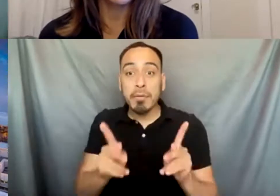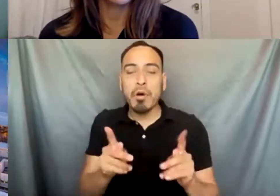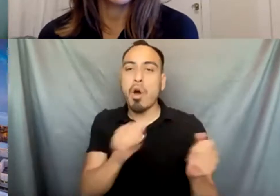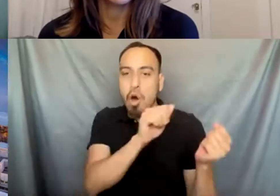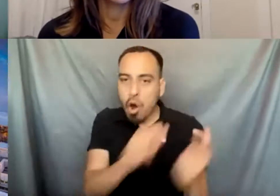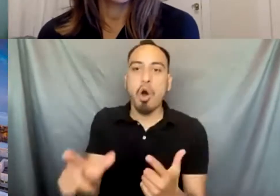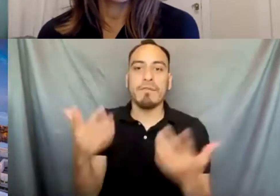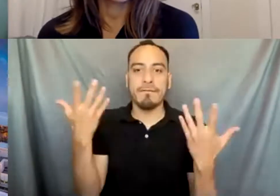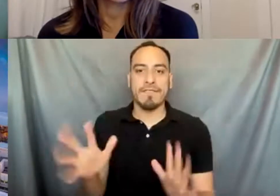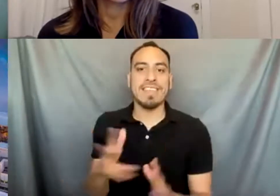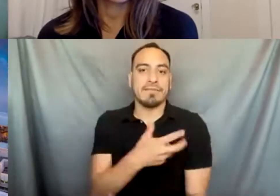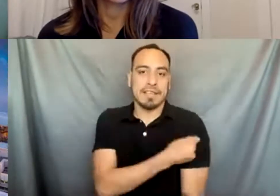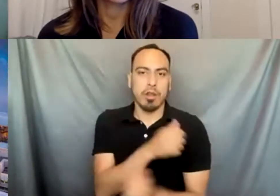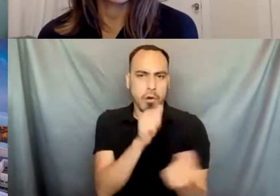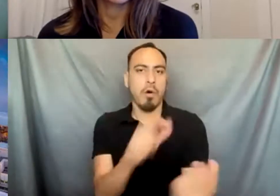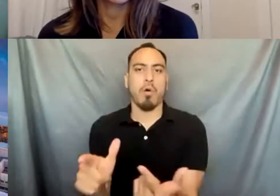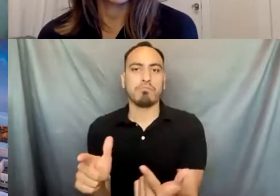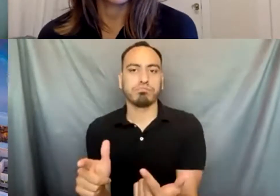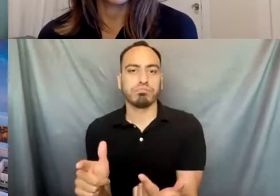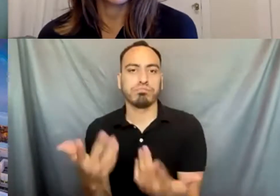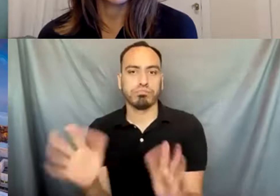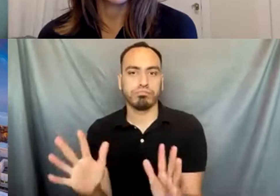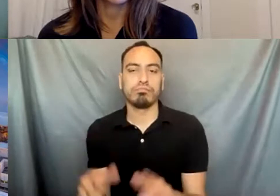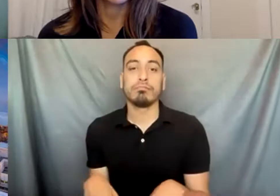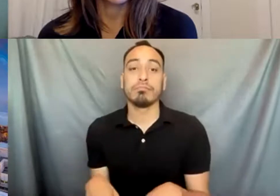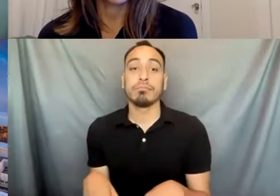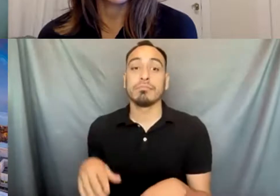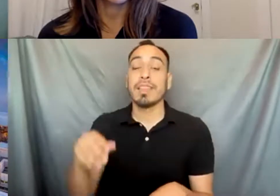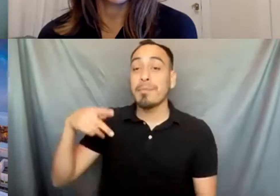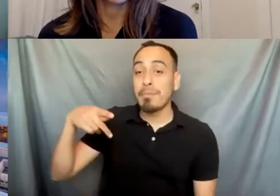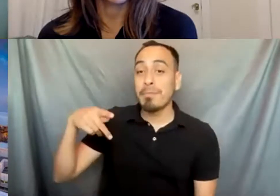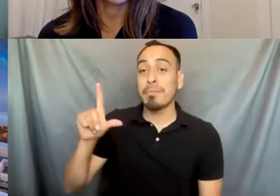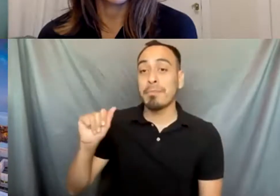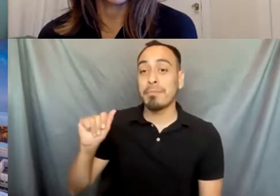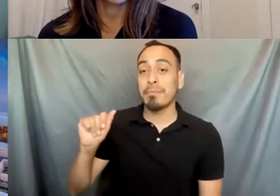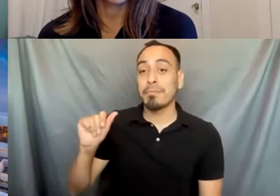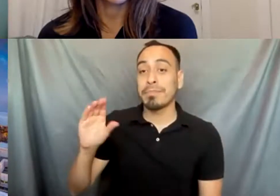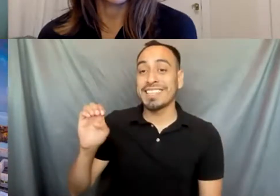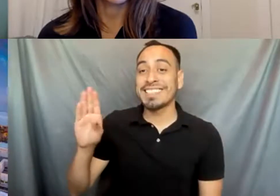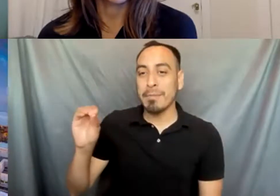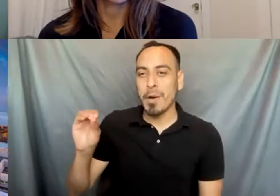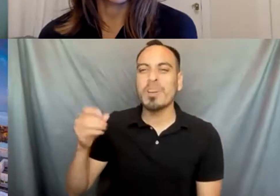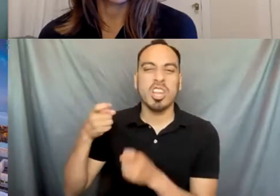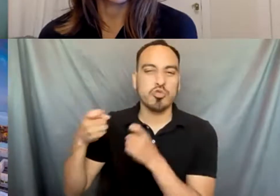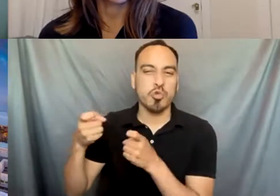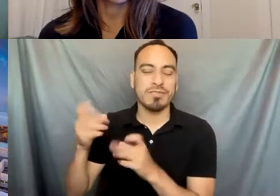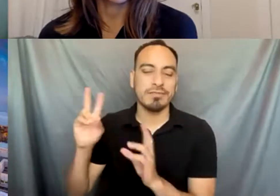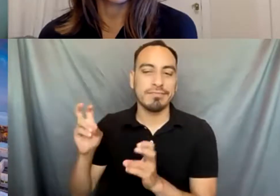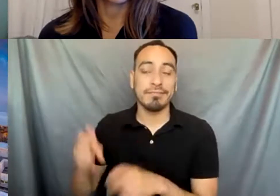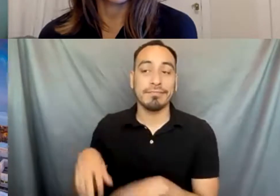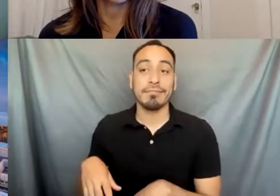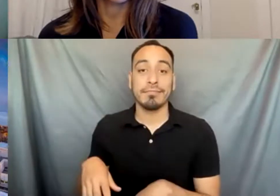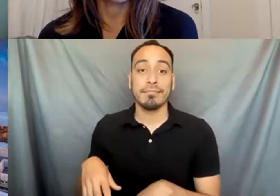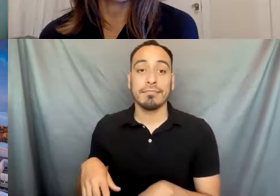point. So it was placebo control. 2 got drug for every one